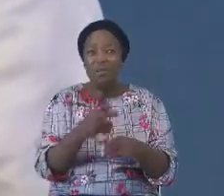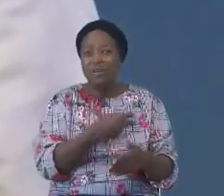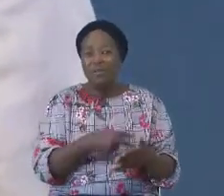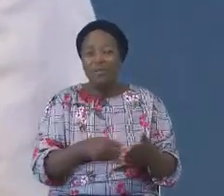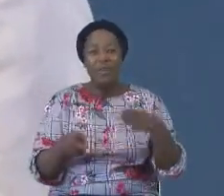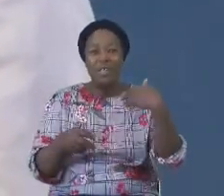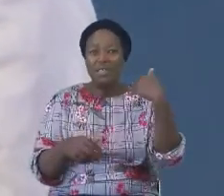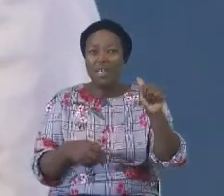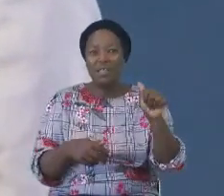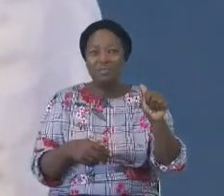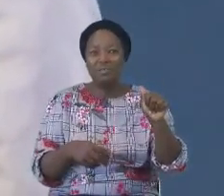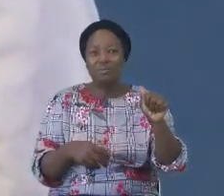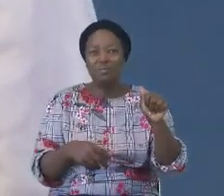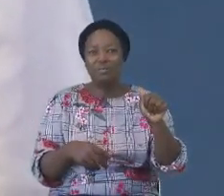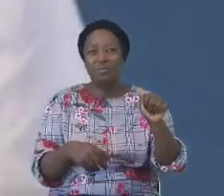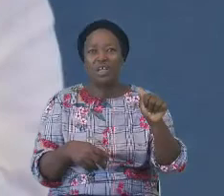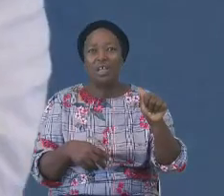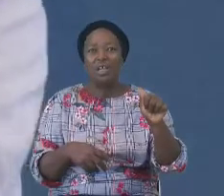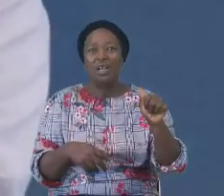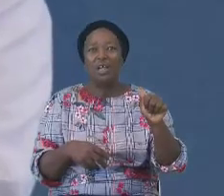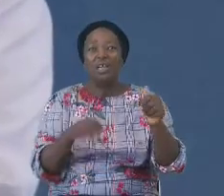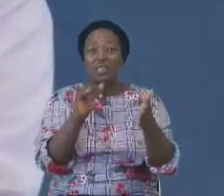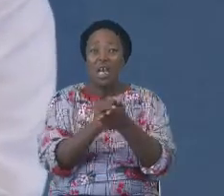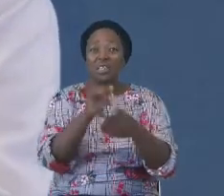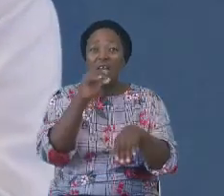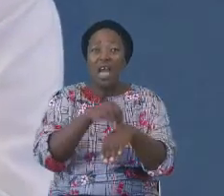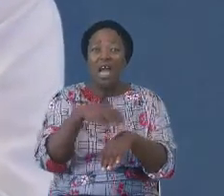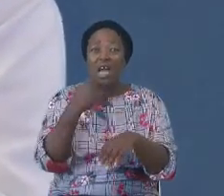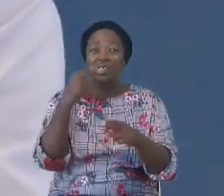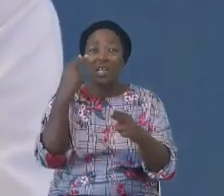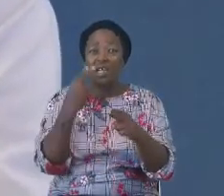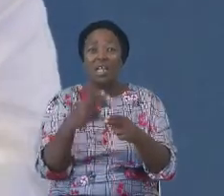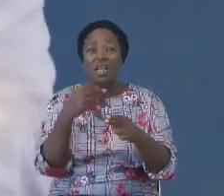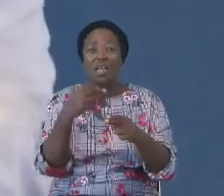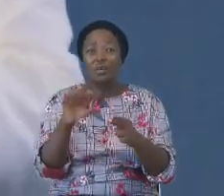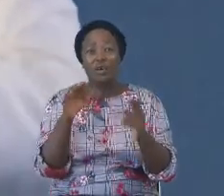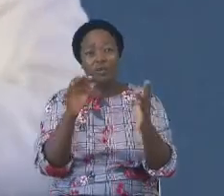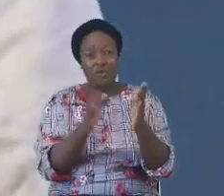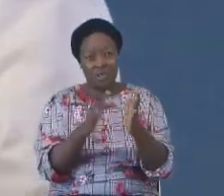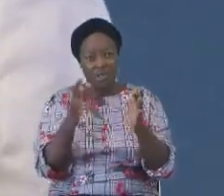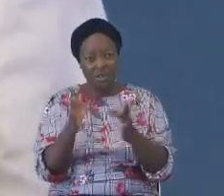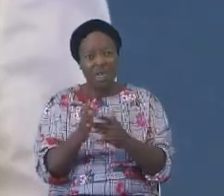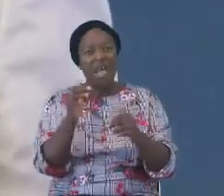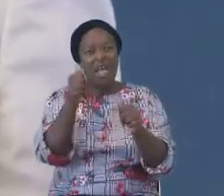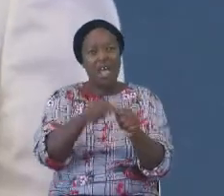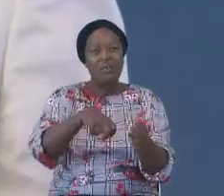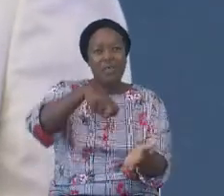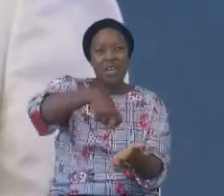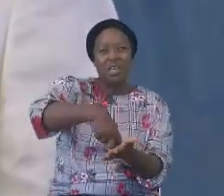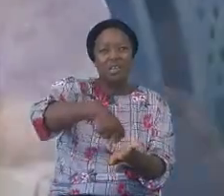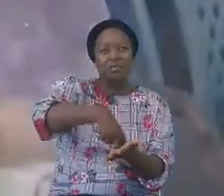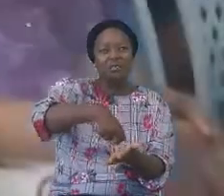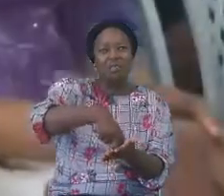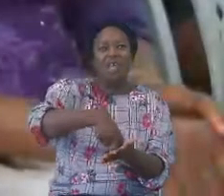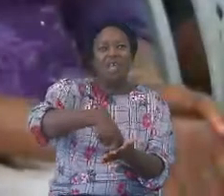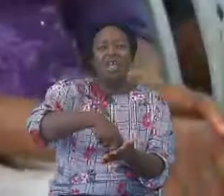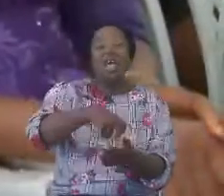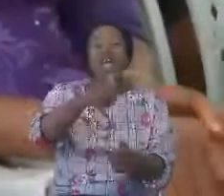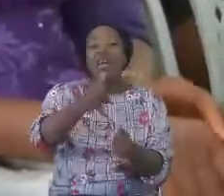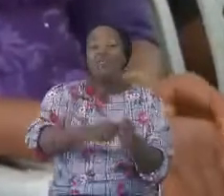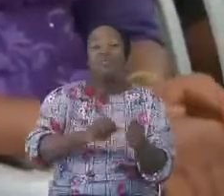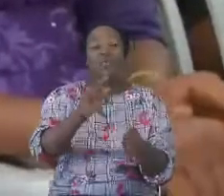is above every name. In verse 10, that at the name